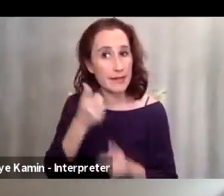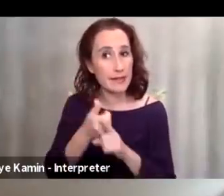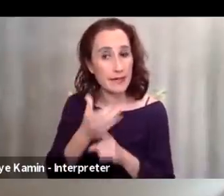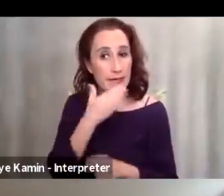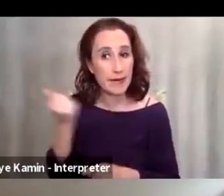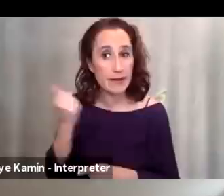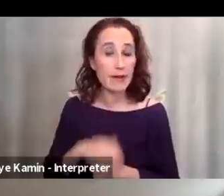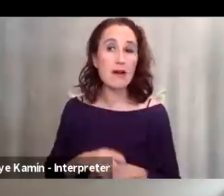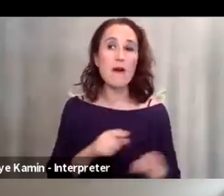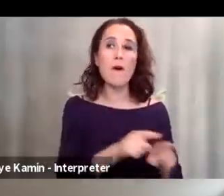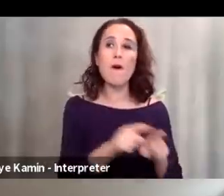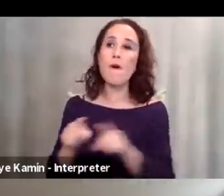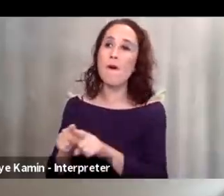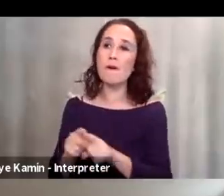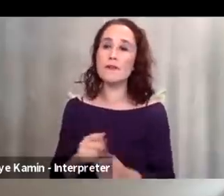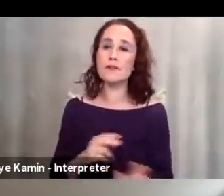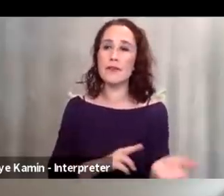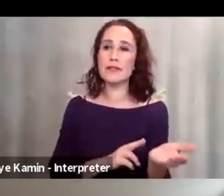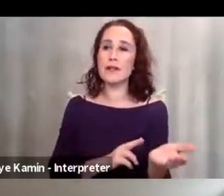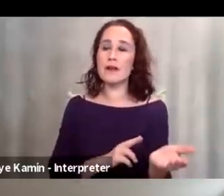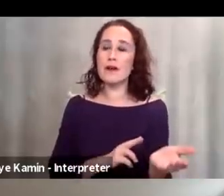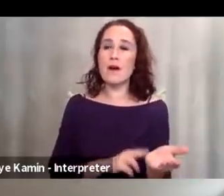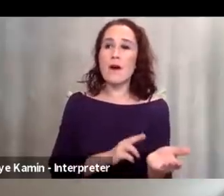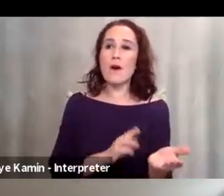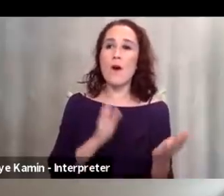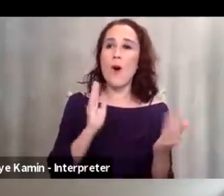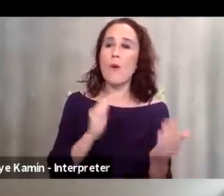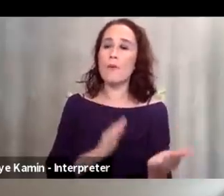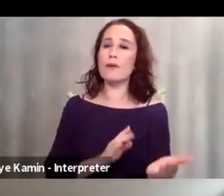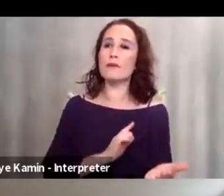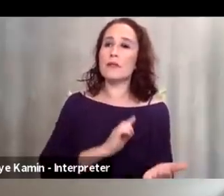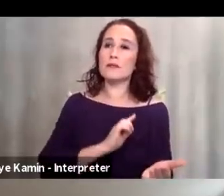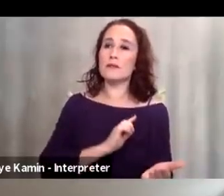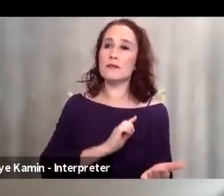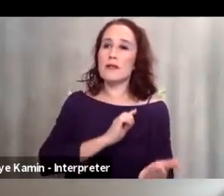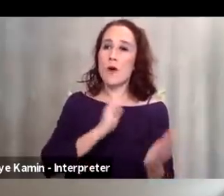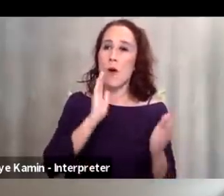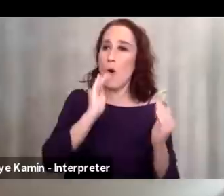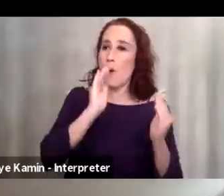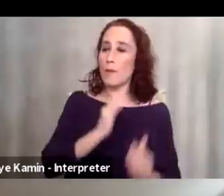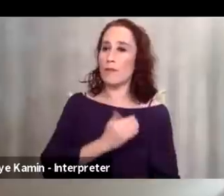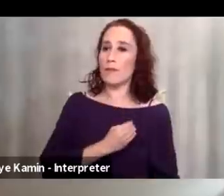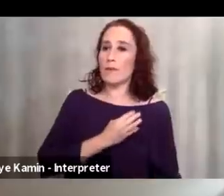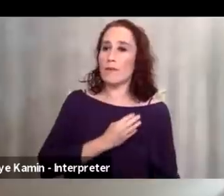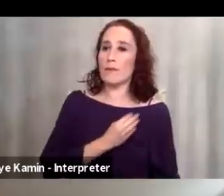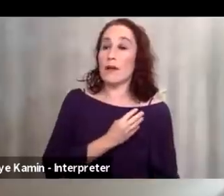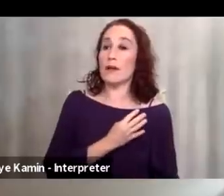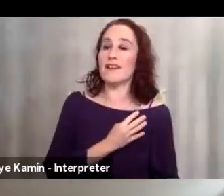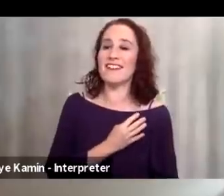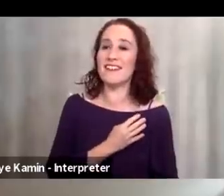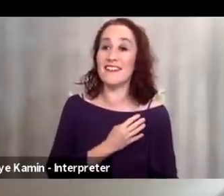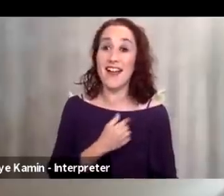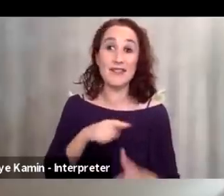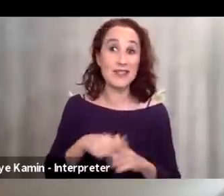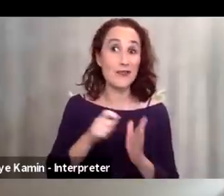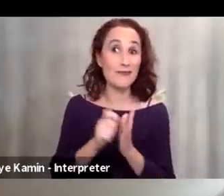also always has this pulse of hope underneath it. There's this hope in middle grade. And I can't let it go now that I've started